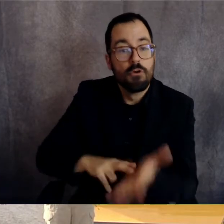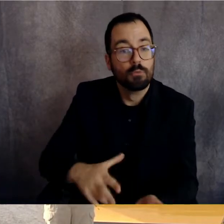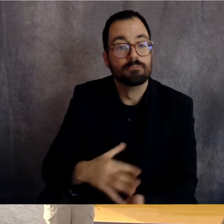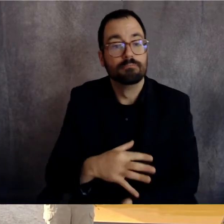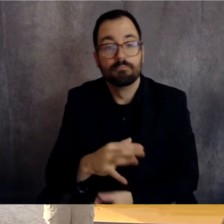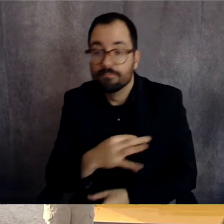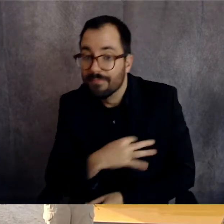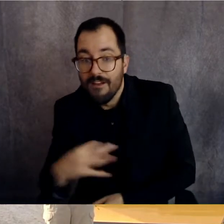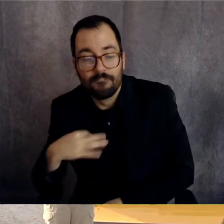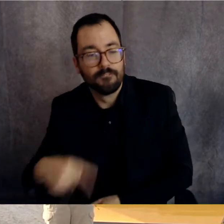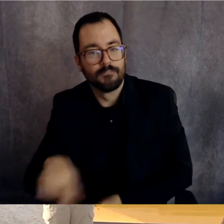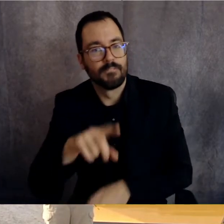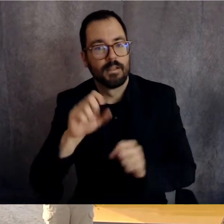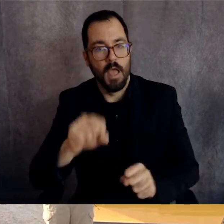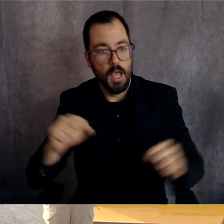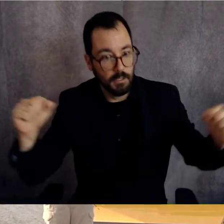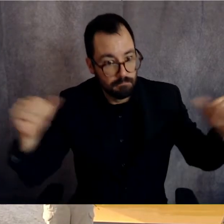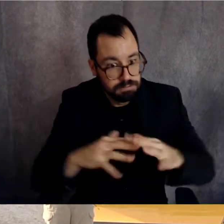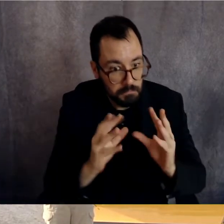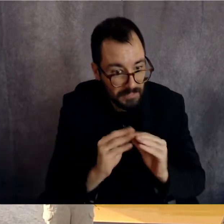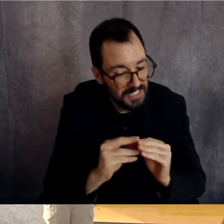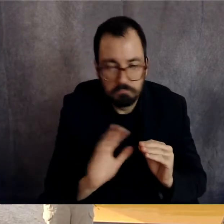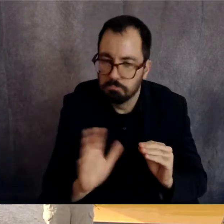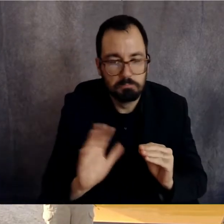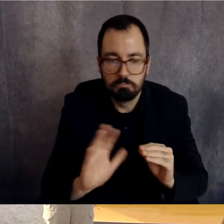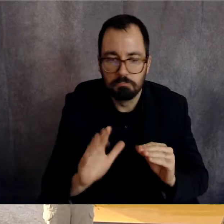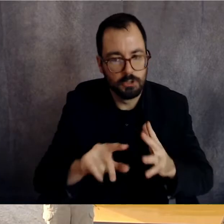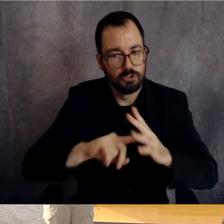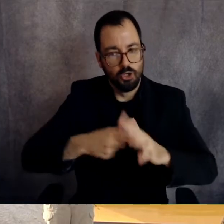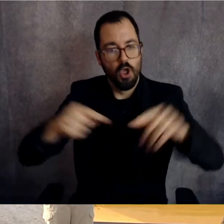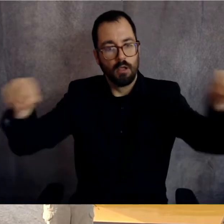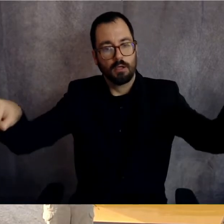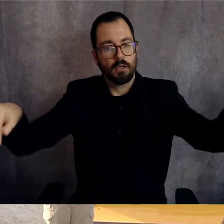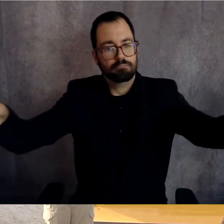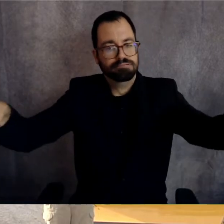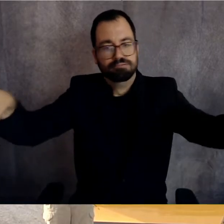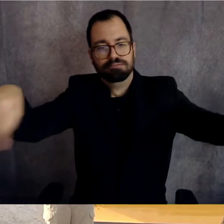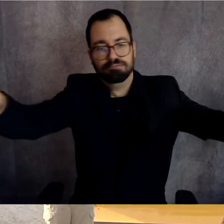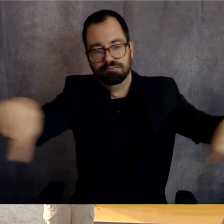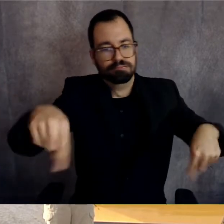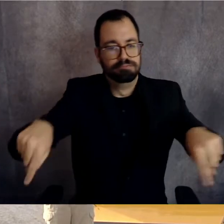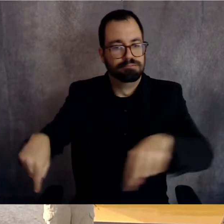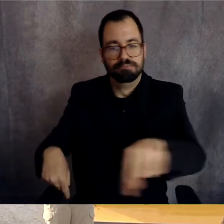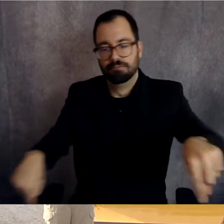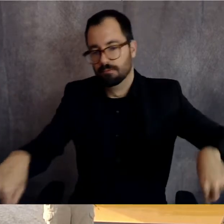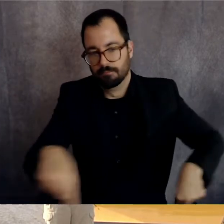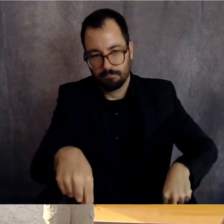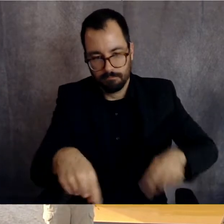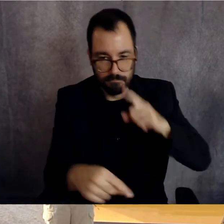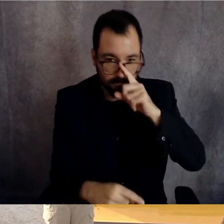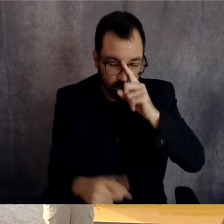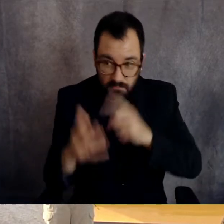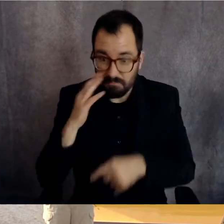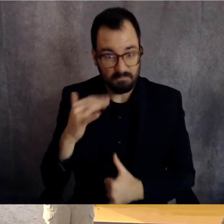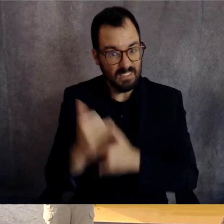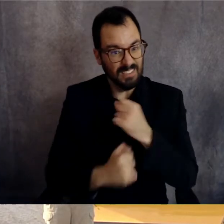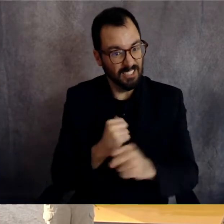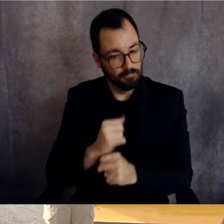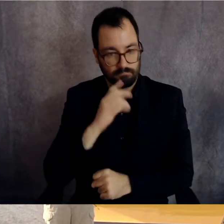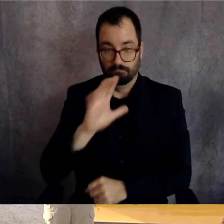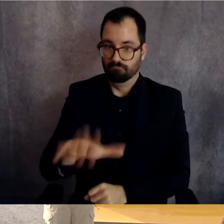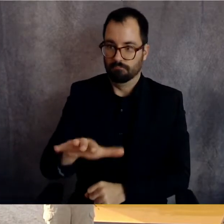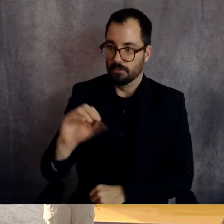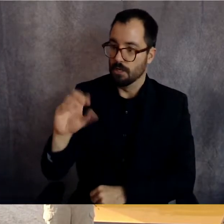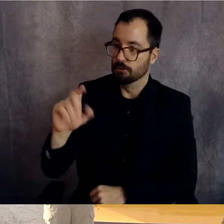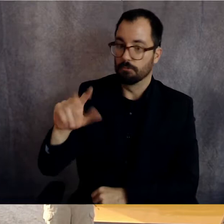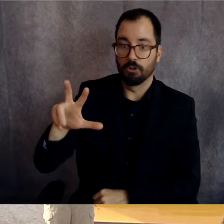rather than gathering in one spot. Believe it or not, we have already had a record-setting snow this year. October 30th, Halloween